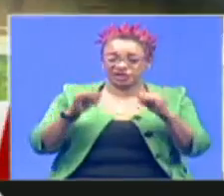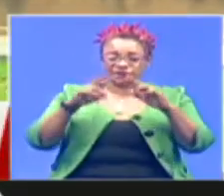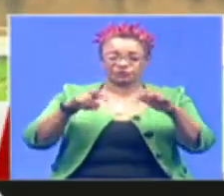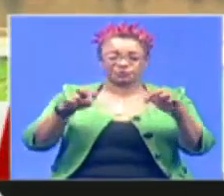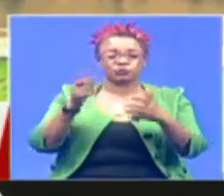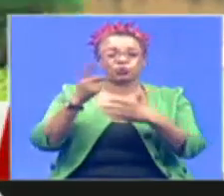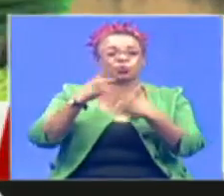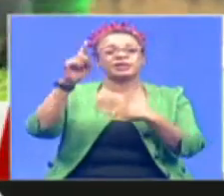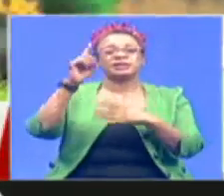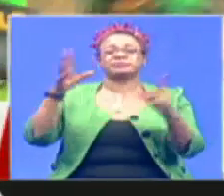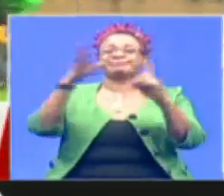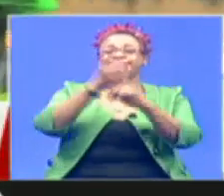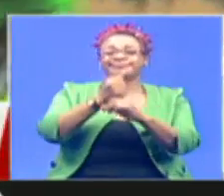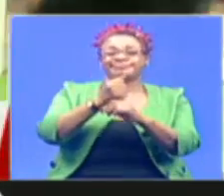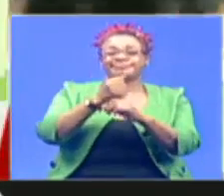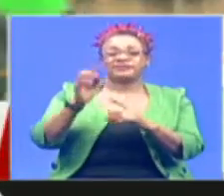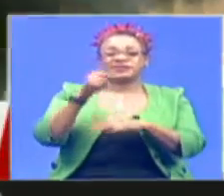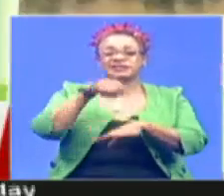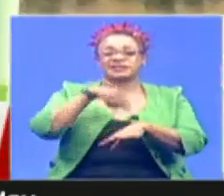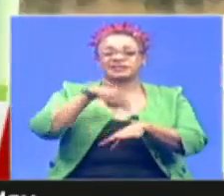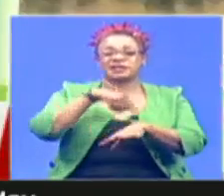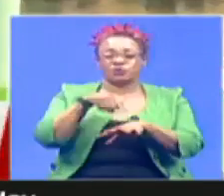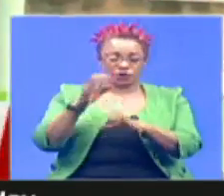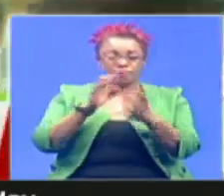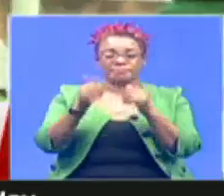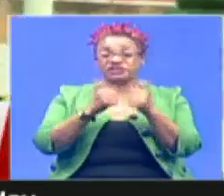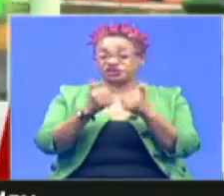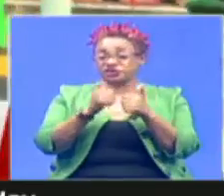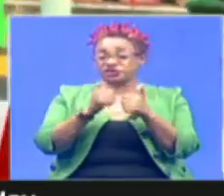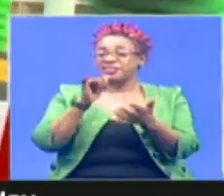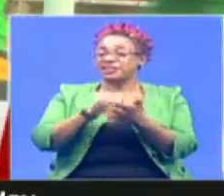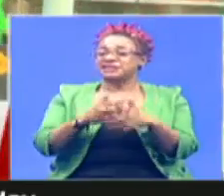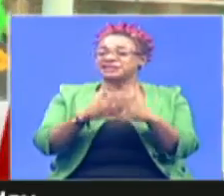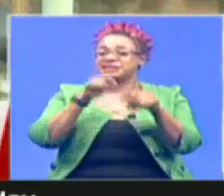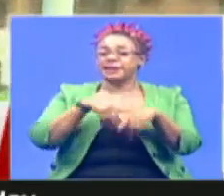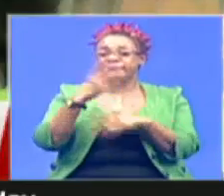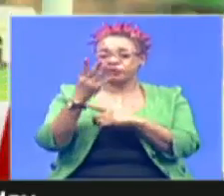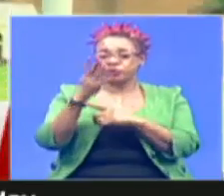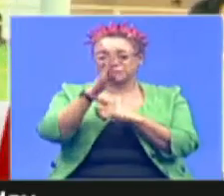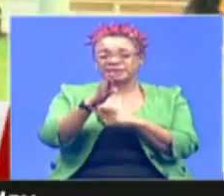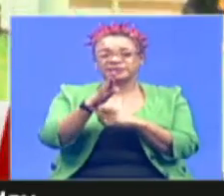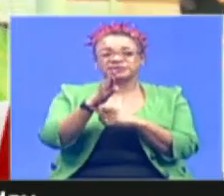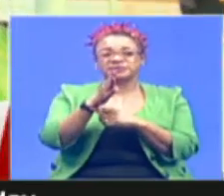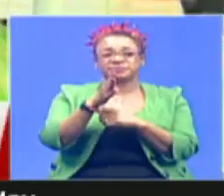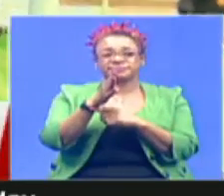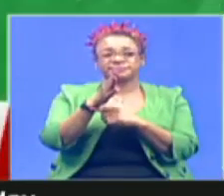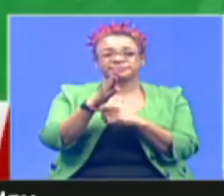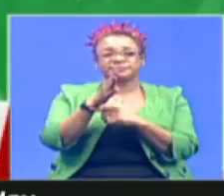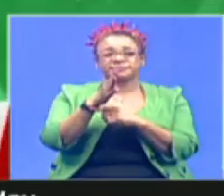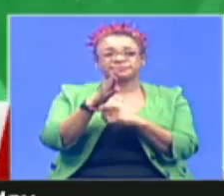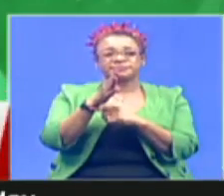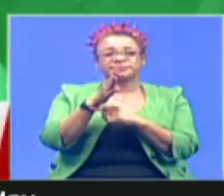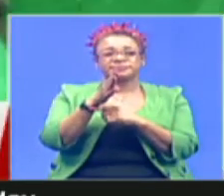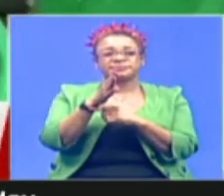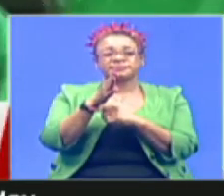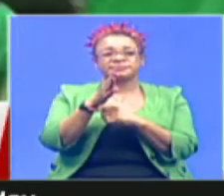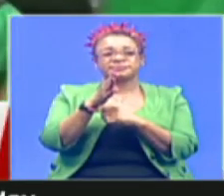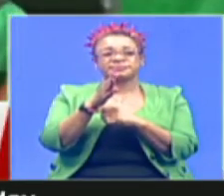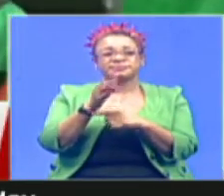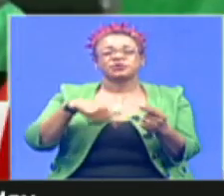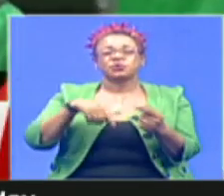to advance to the first round of the competition. The match kicks off at 4 p.m. on Sunday. We deserve to